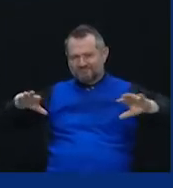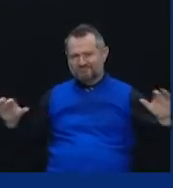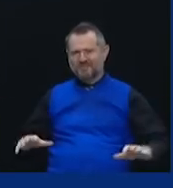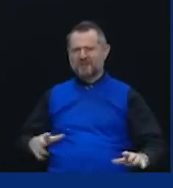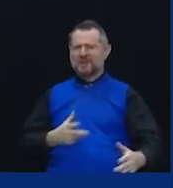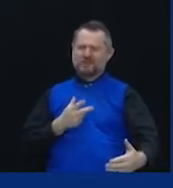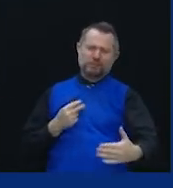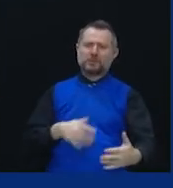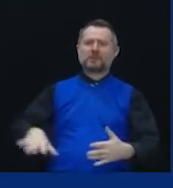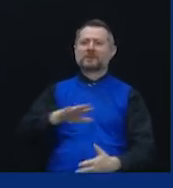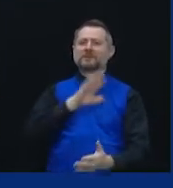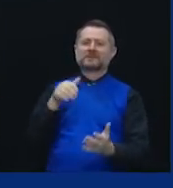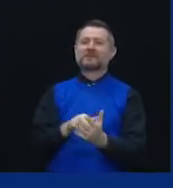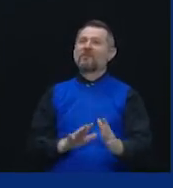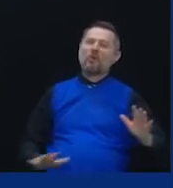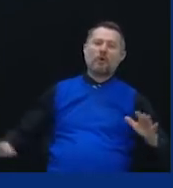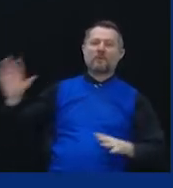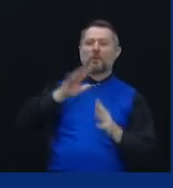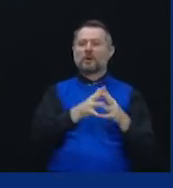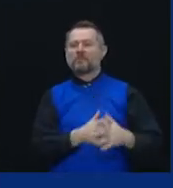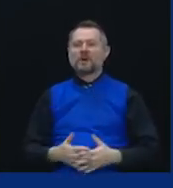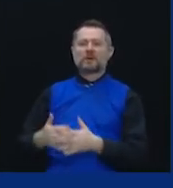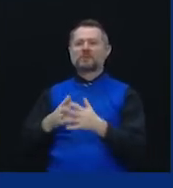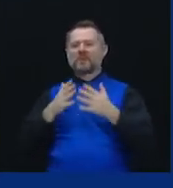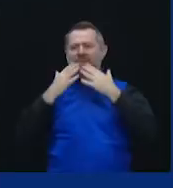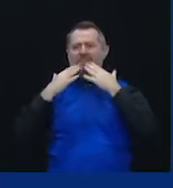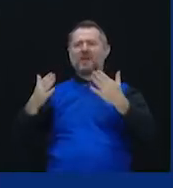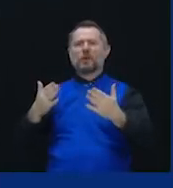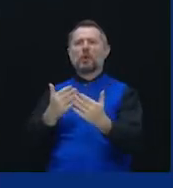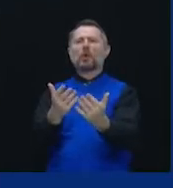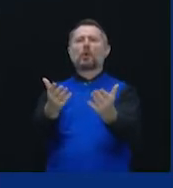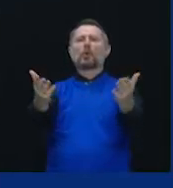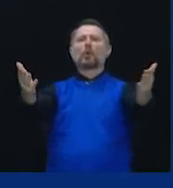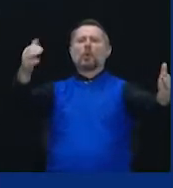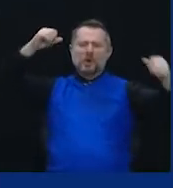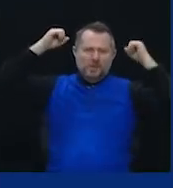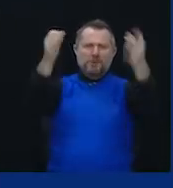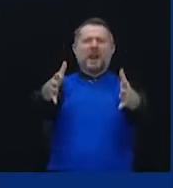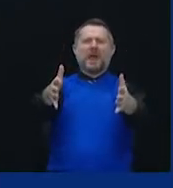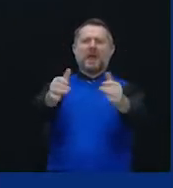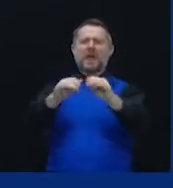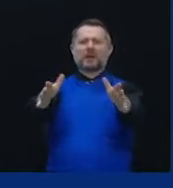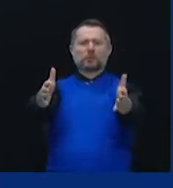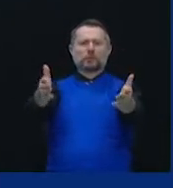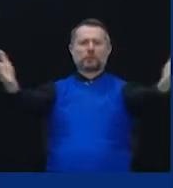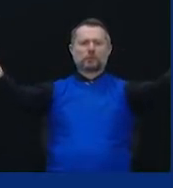of America, thanks to you. God bless you.